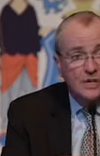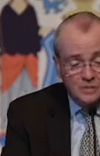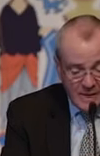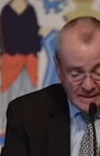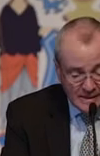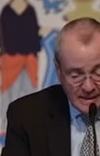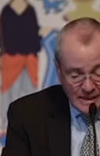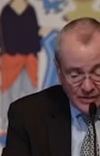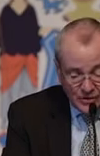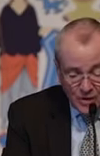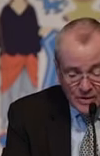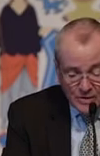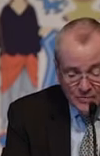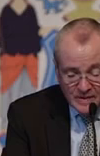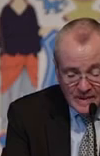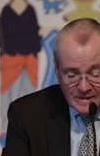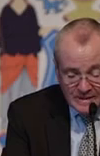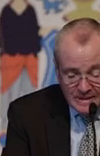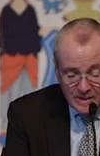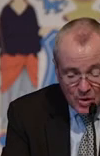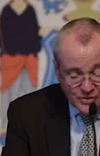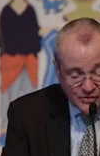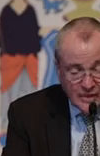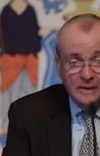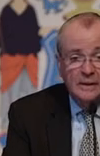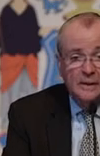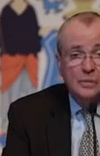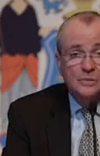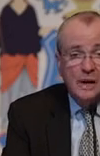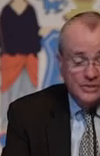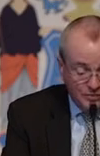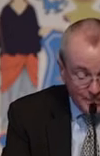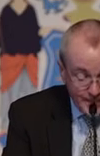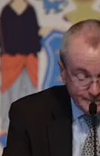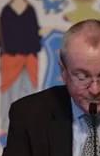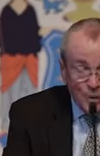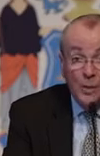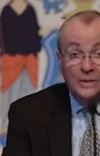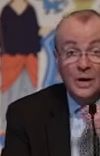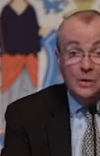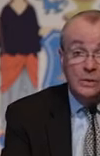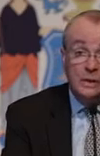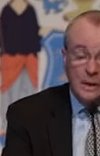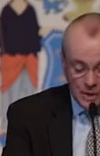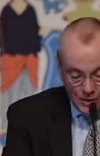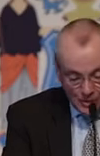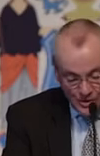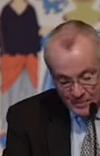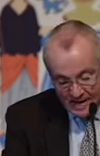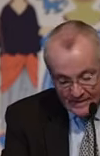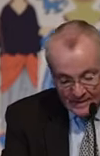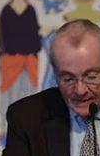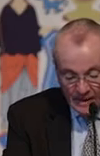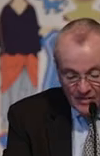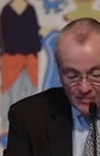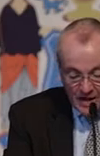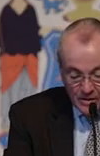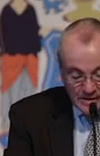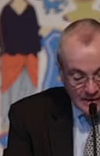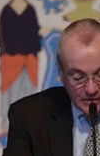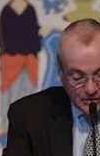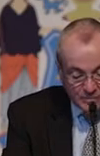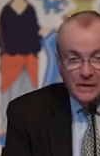as we speak in its current COVID-19 emergency response. Well known, well respected, and loved